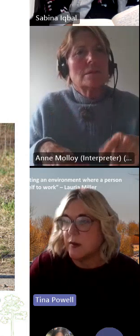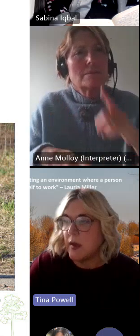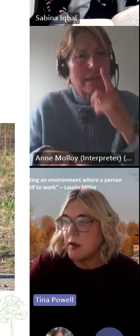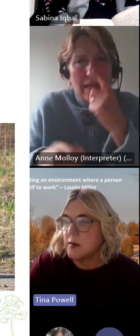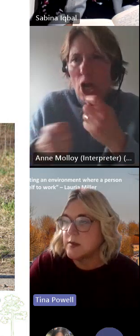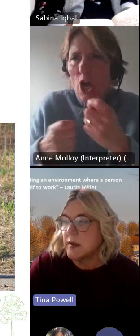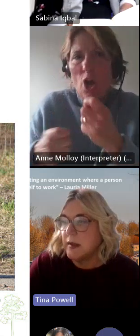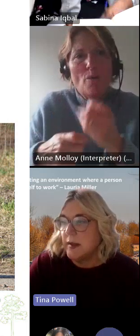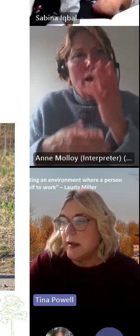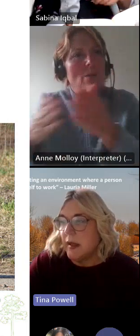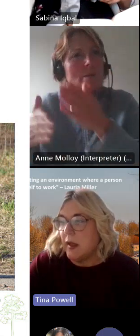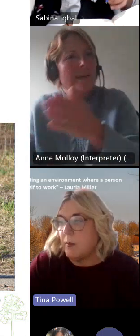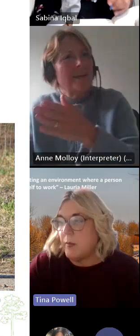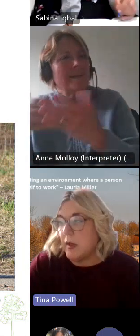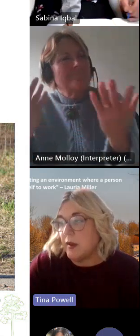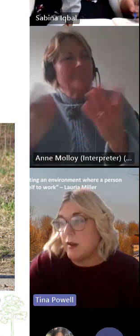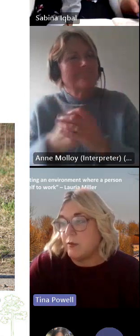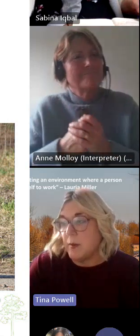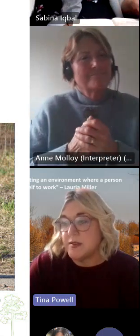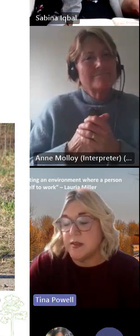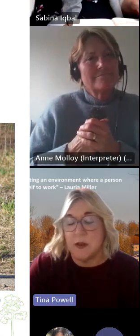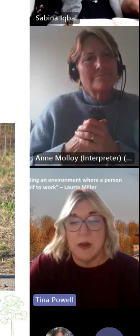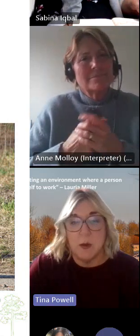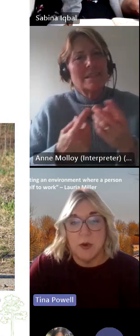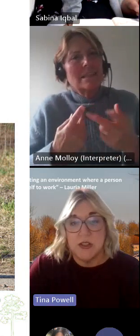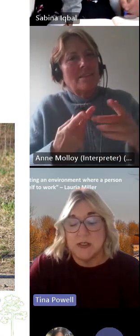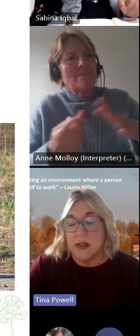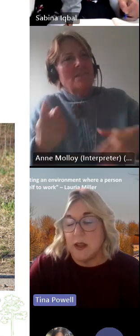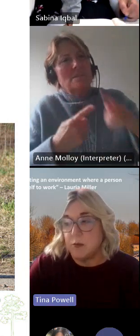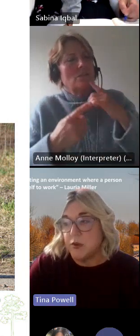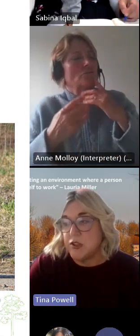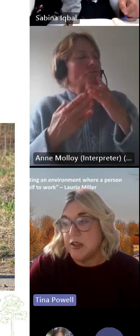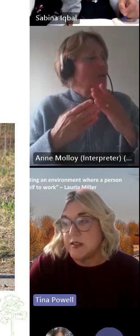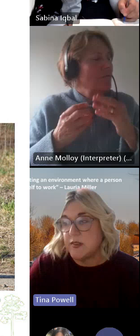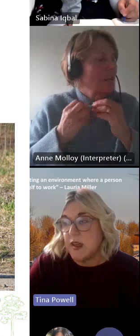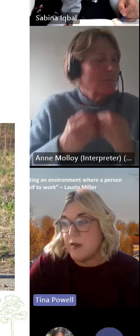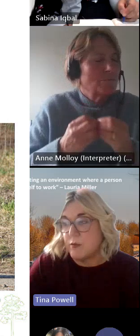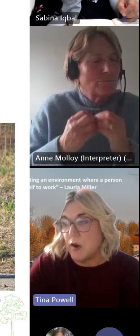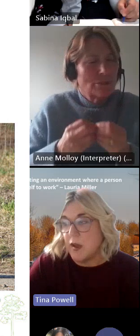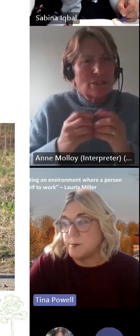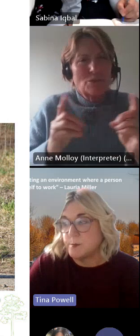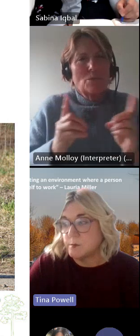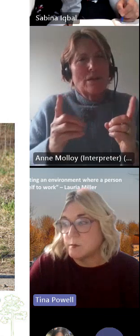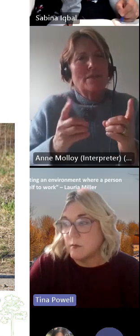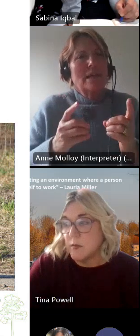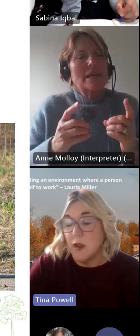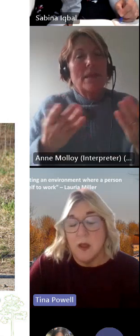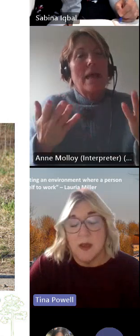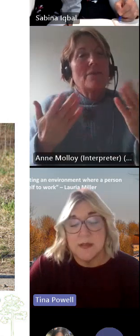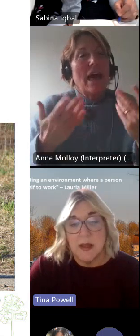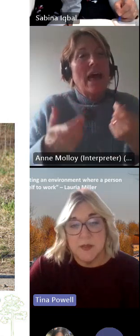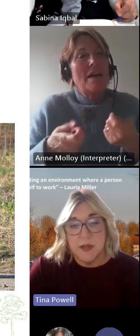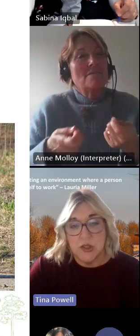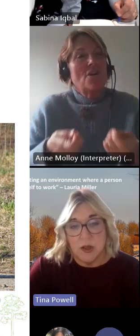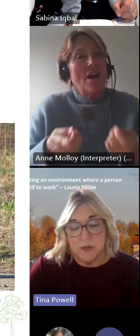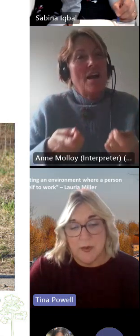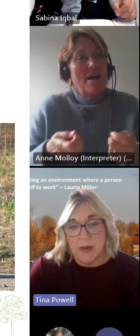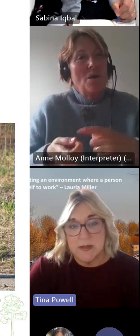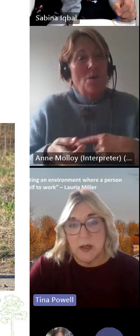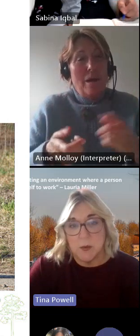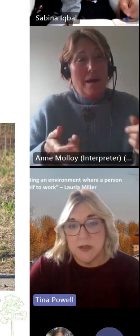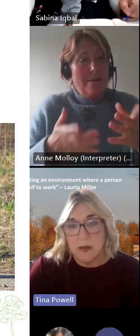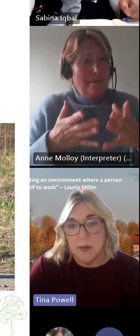on outside of the house. And another family has said they really appreciated the air fryer. As they have such a